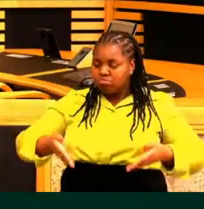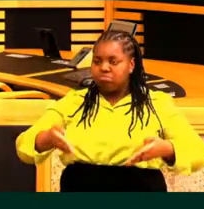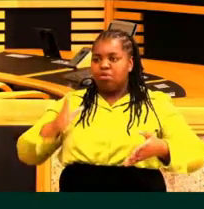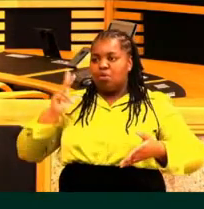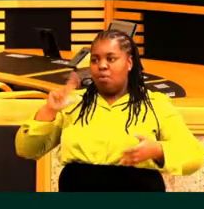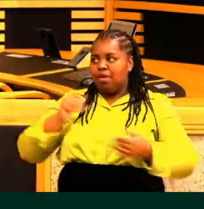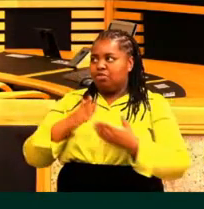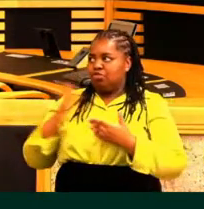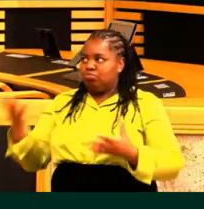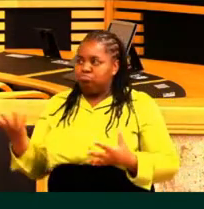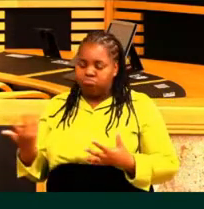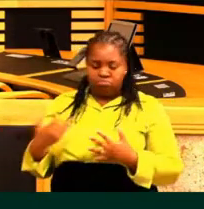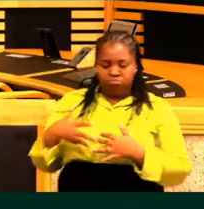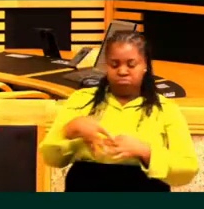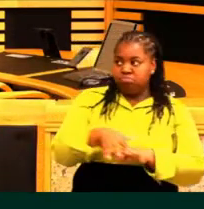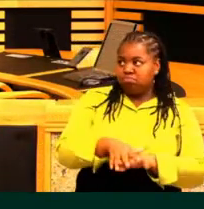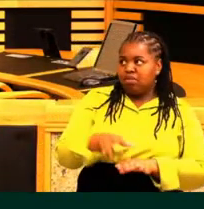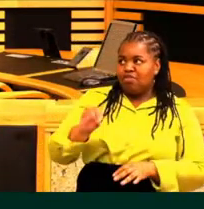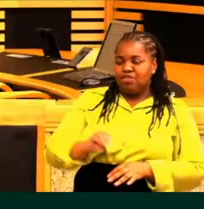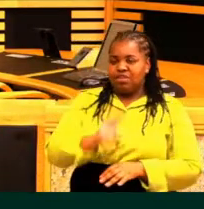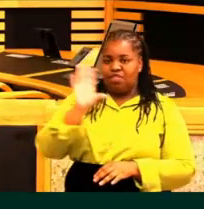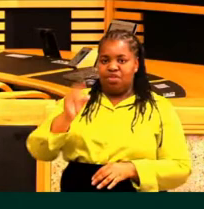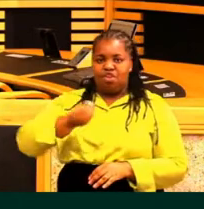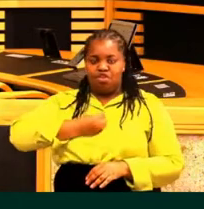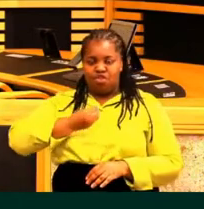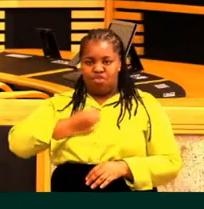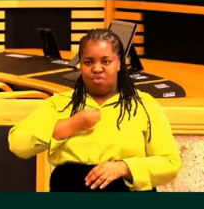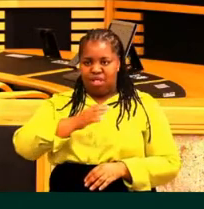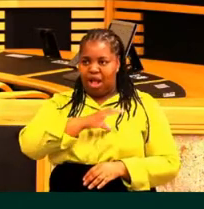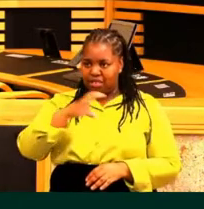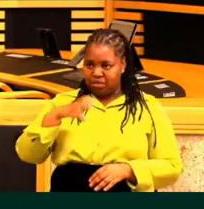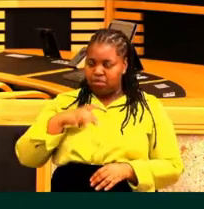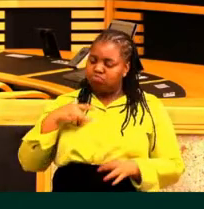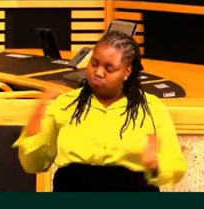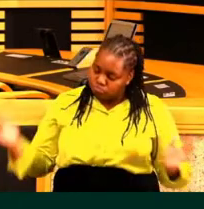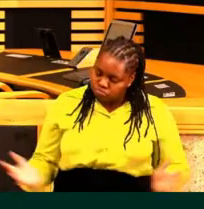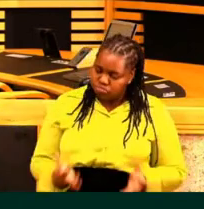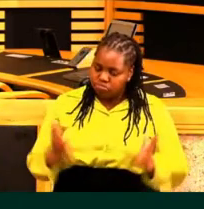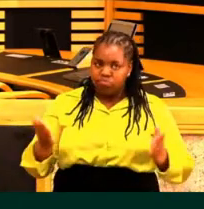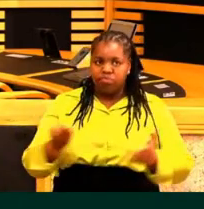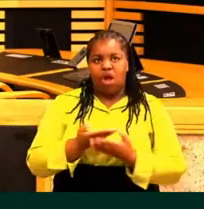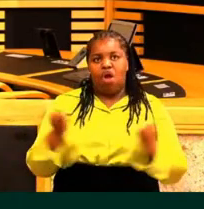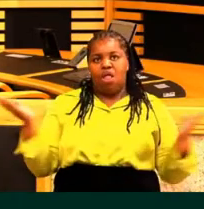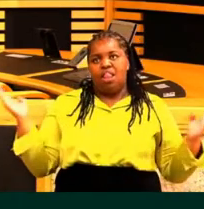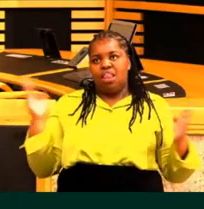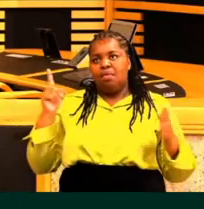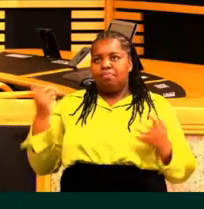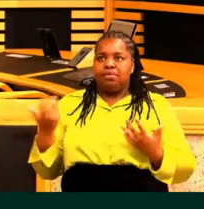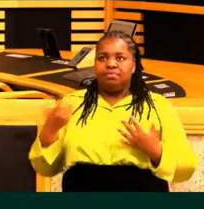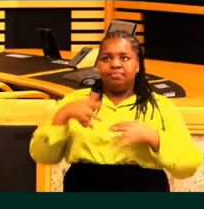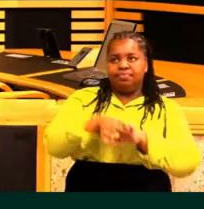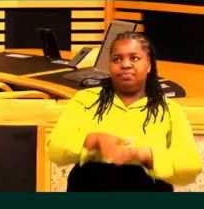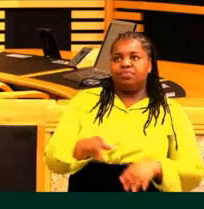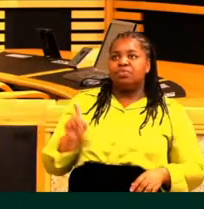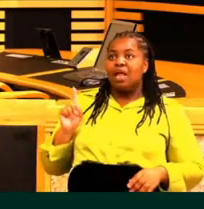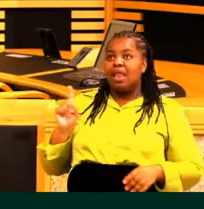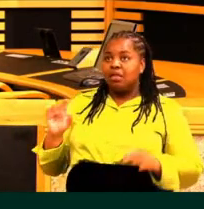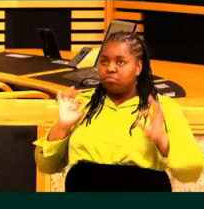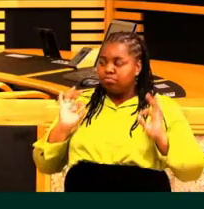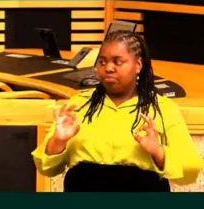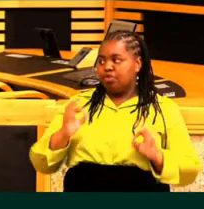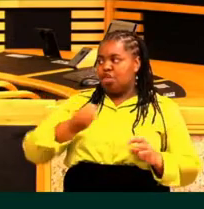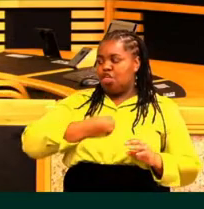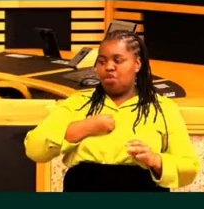Affiliated to the South African youth Council to which I would encourage all to affiliate to this giant organization